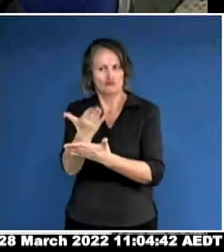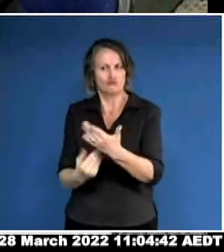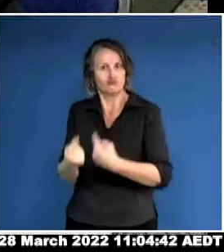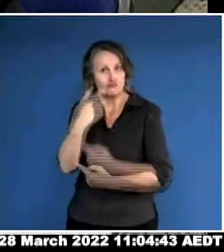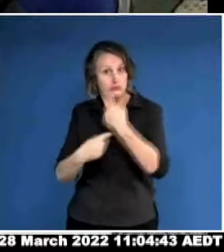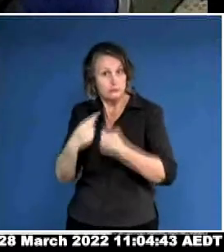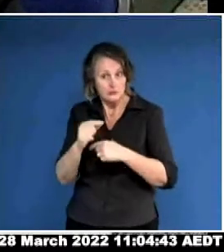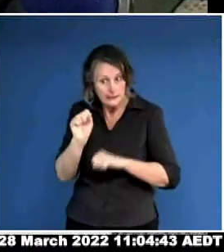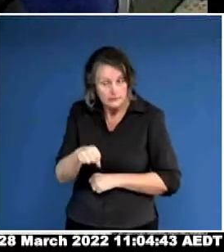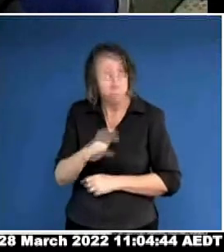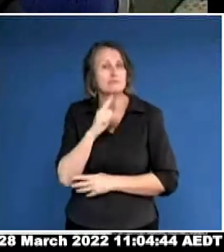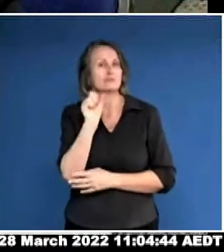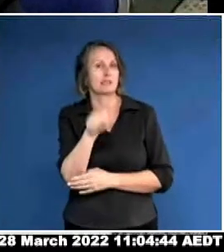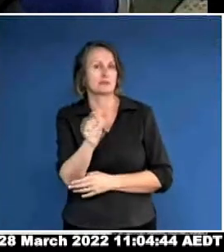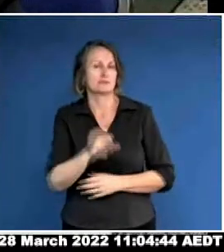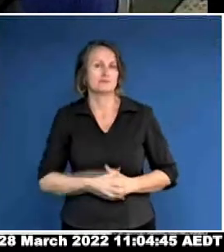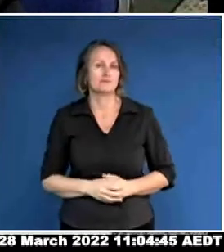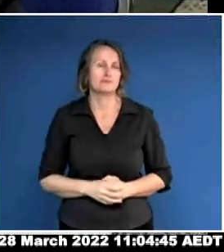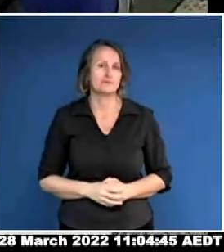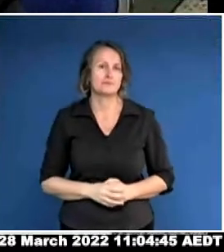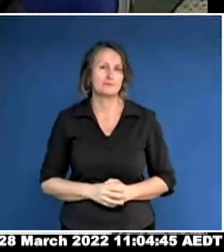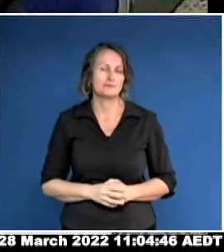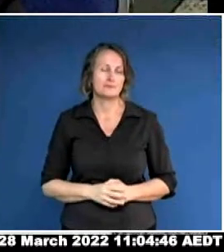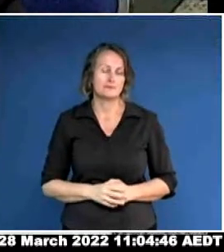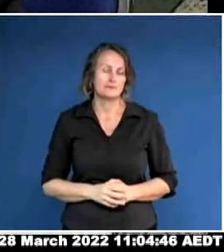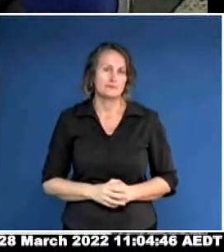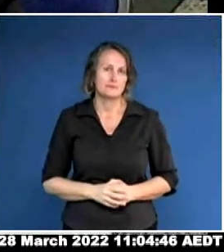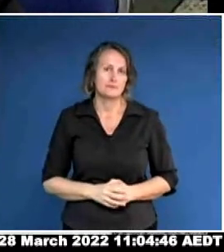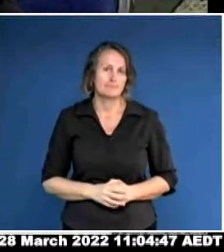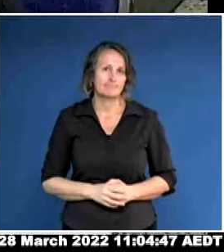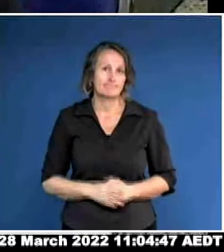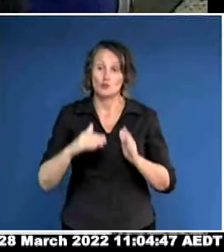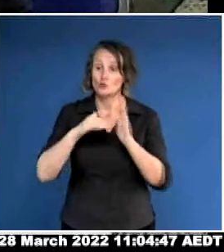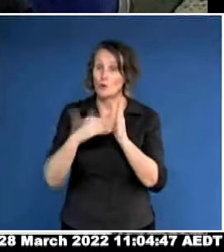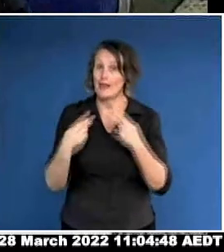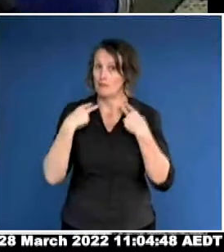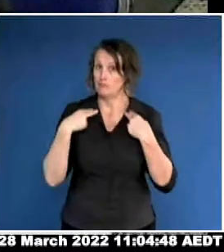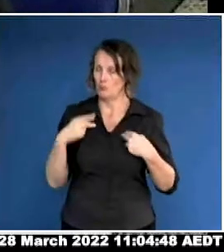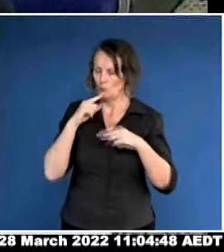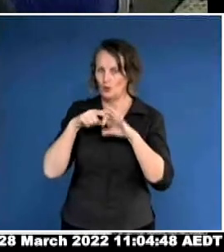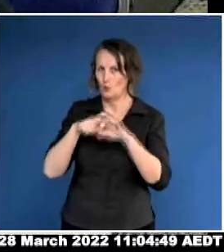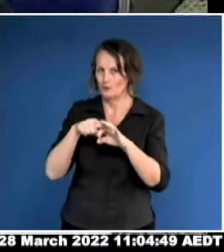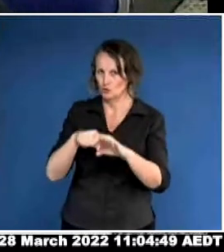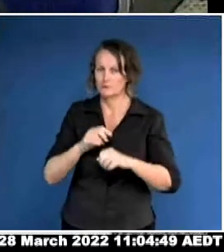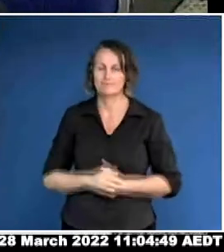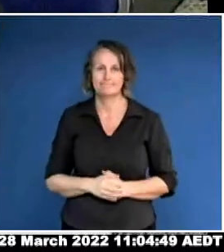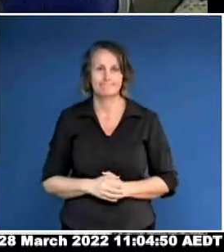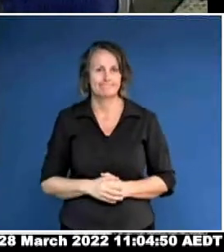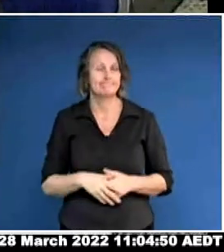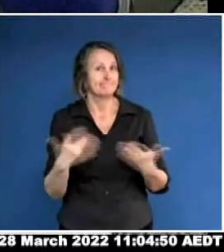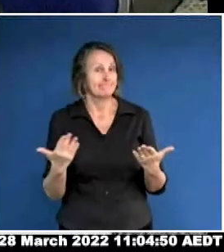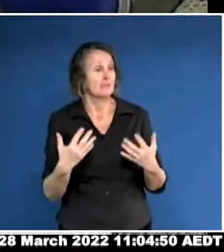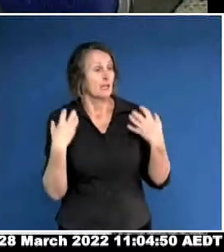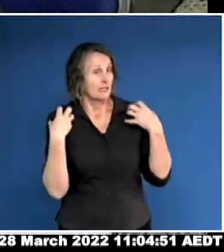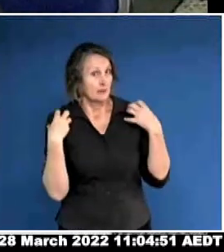Chloe. Now, Ms. Eastman will ask you some questions. Well, Commissioner, Chloe has prepared a statement for the